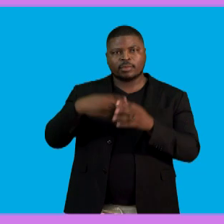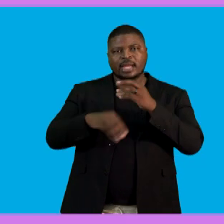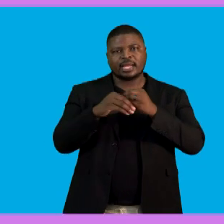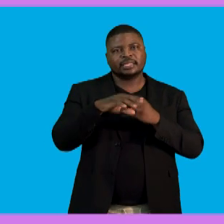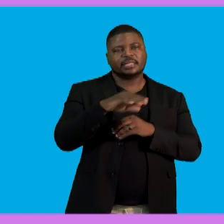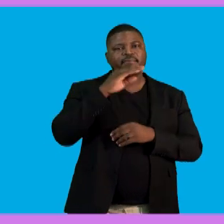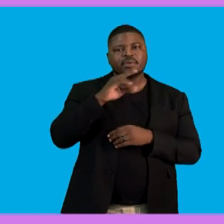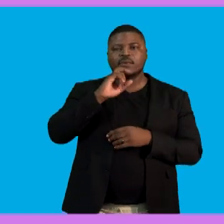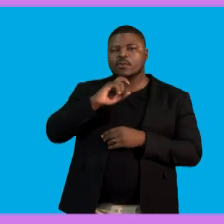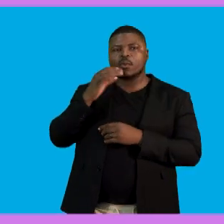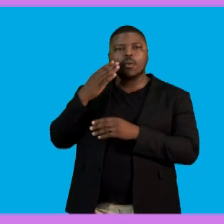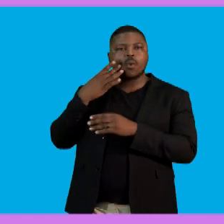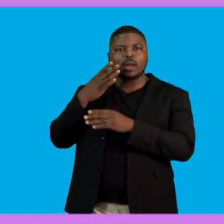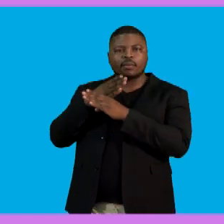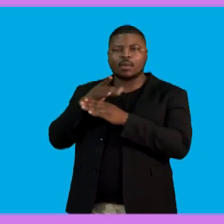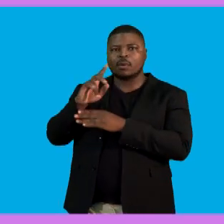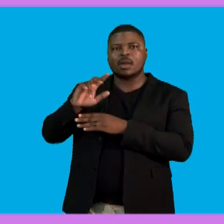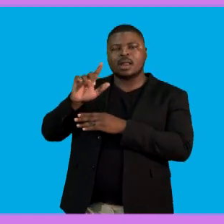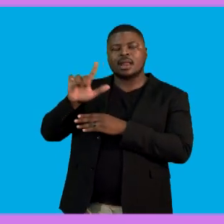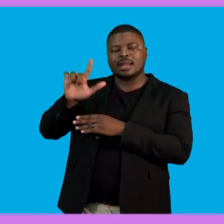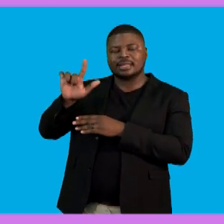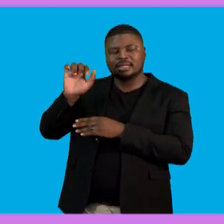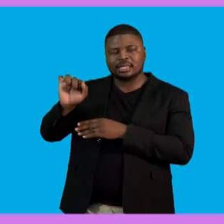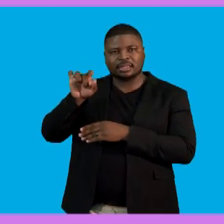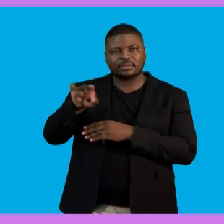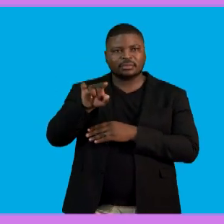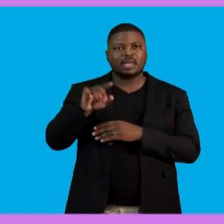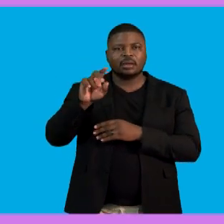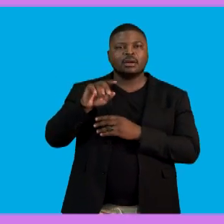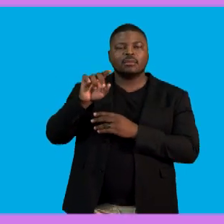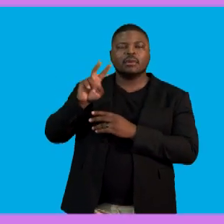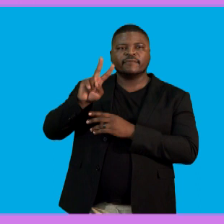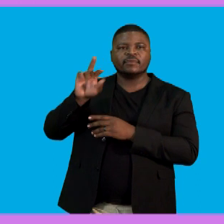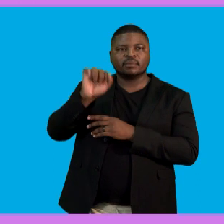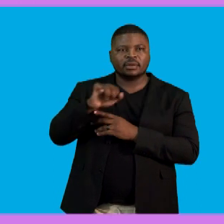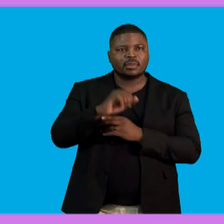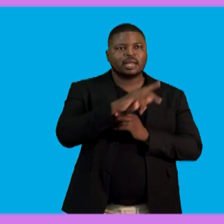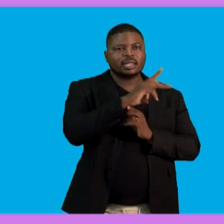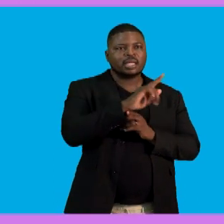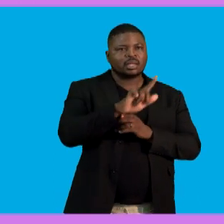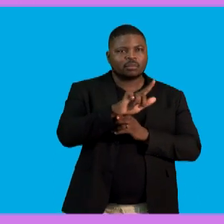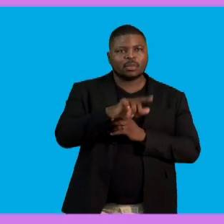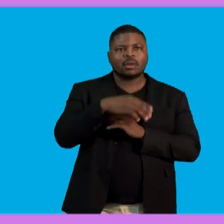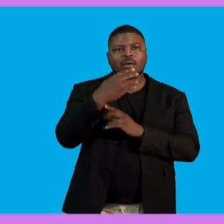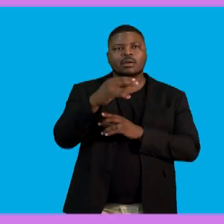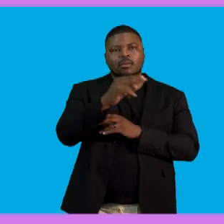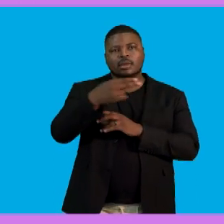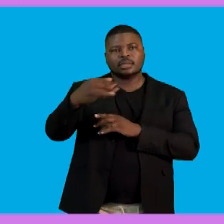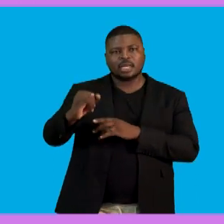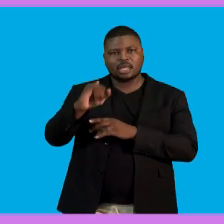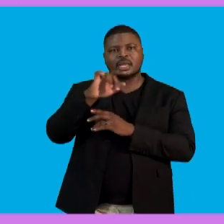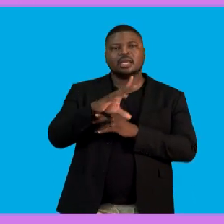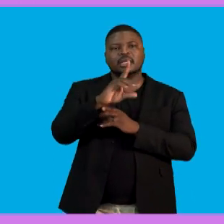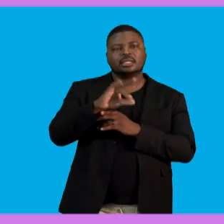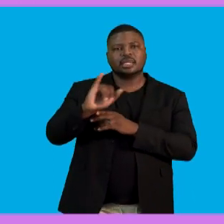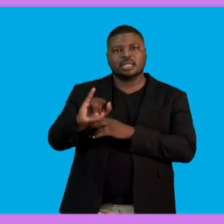dealing with volume, the math is when we are dealing with length and distance, and the geography is when we are dealing with mass and weight.